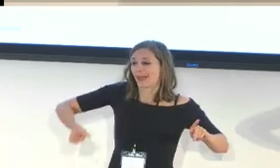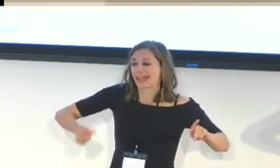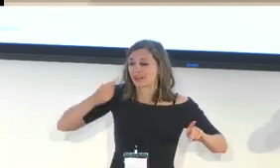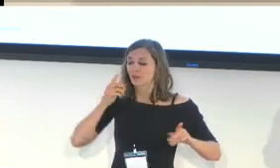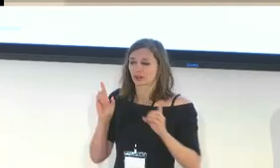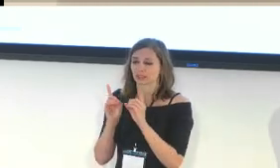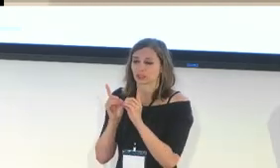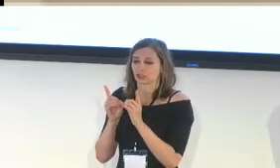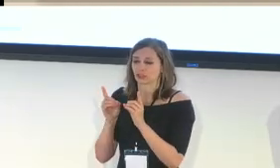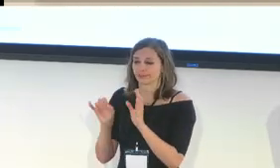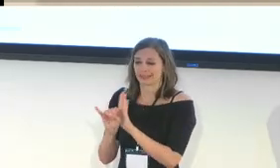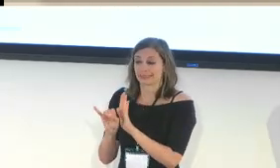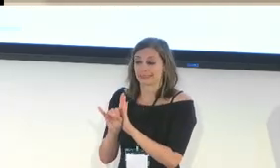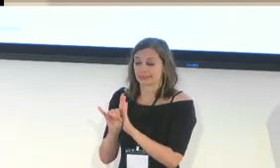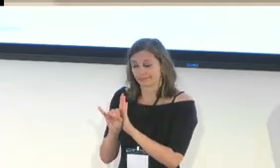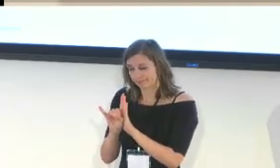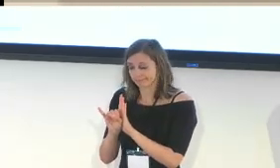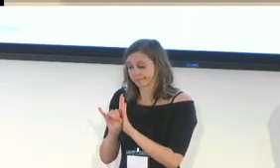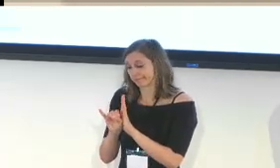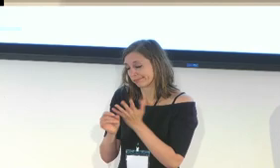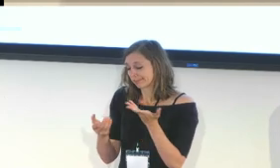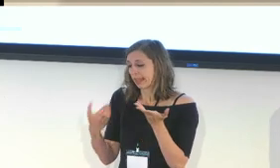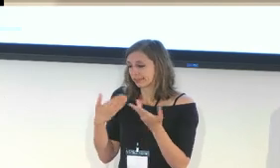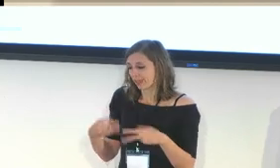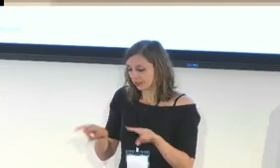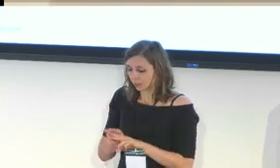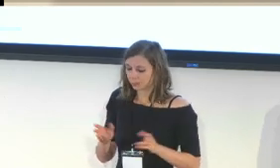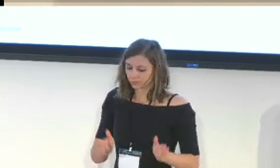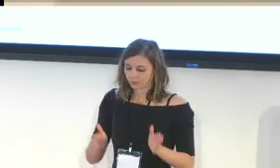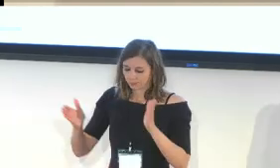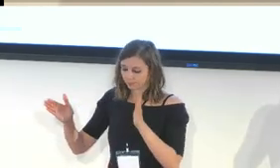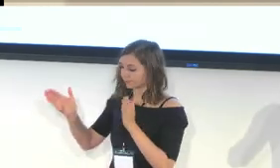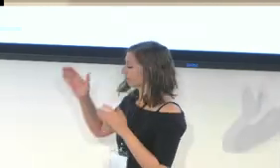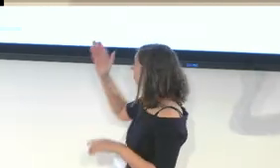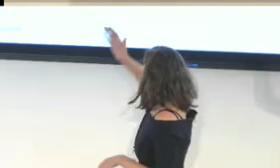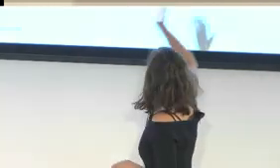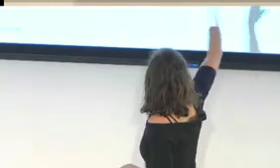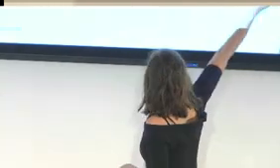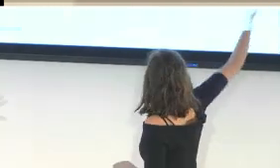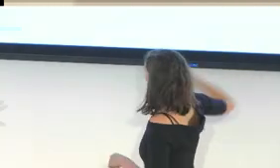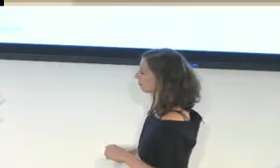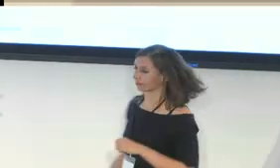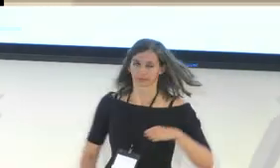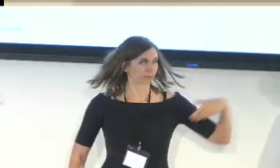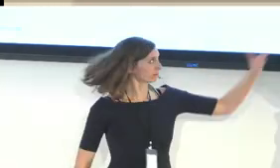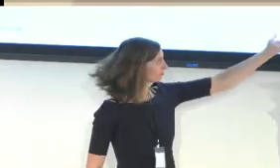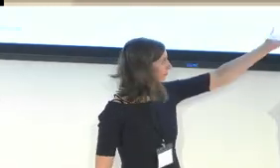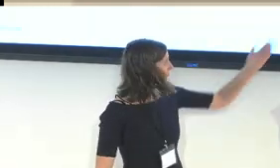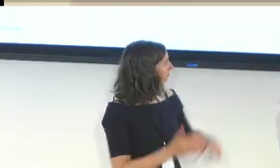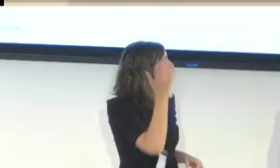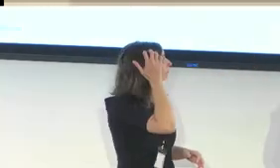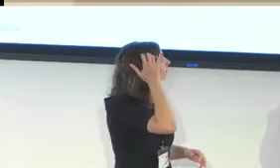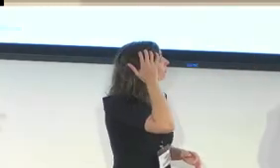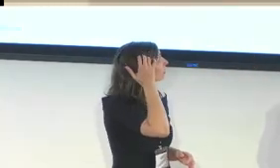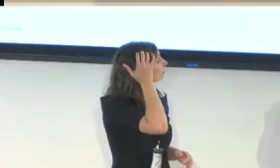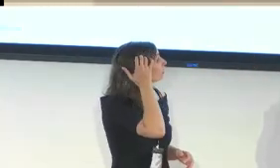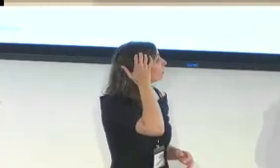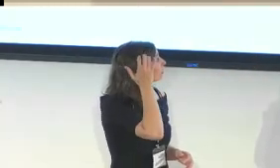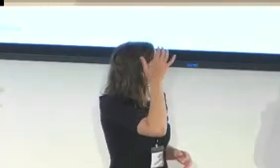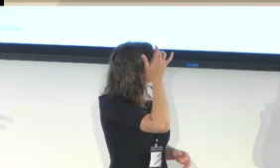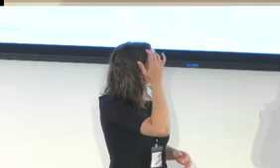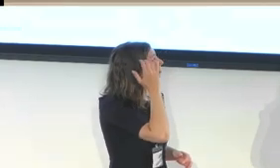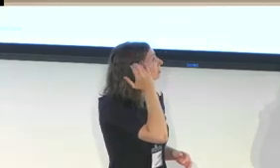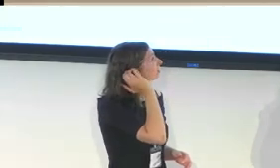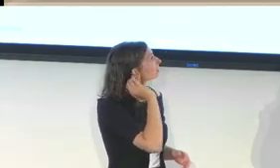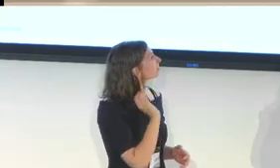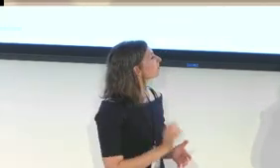value. We also have 50% of people are interested in purchasing a digital asset in the next few months, and that particularly relates